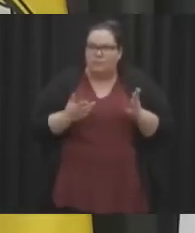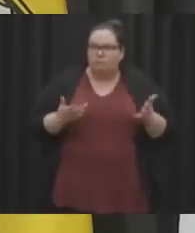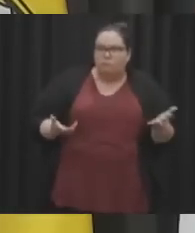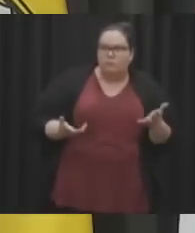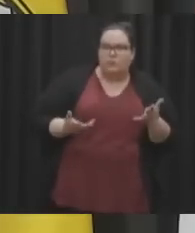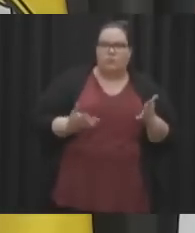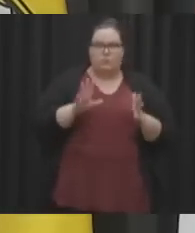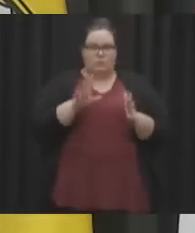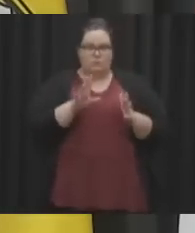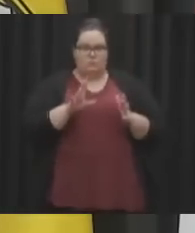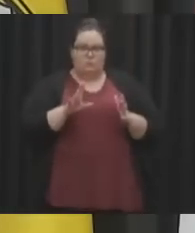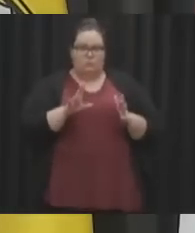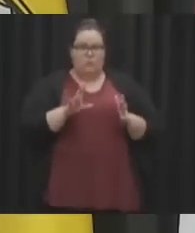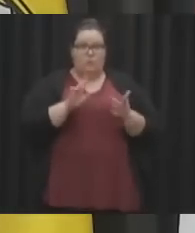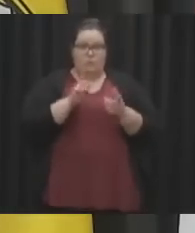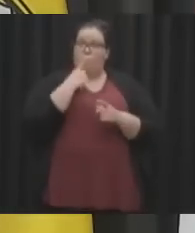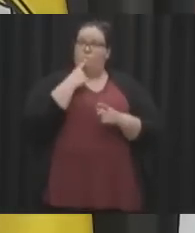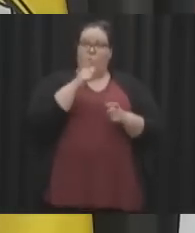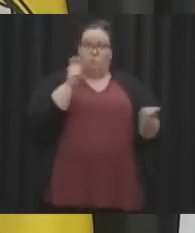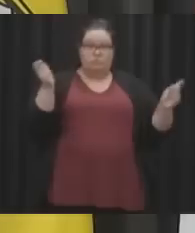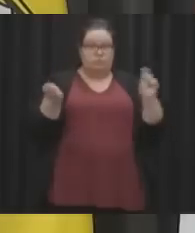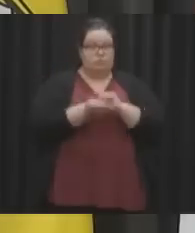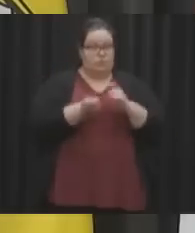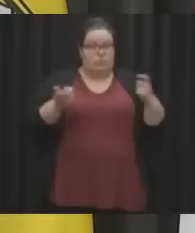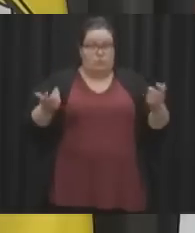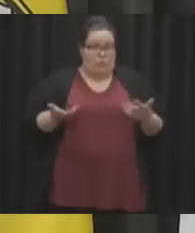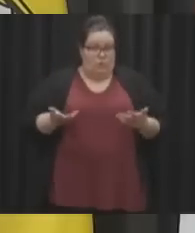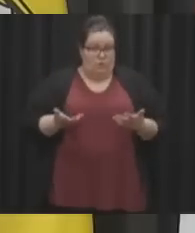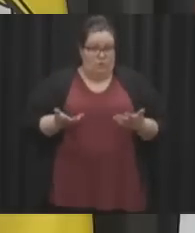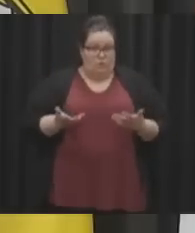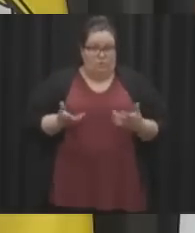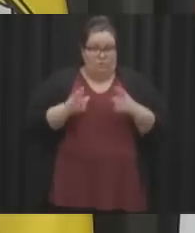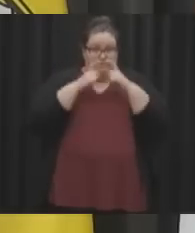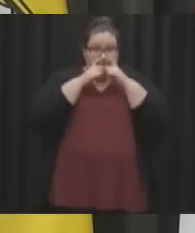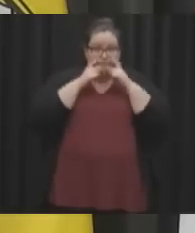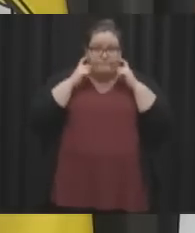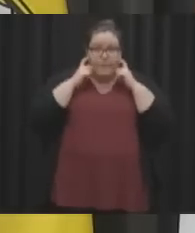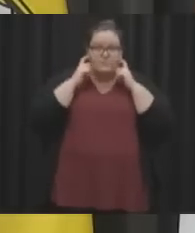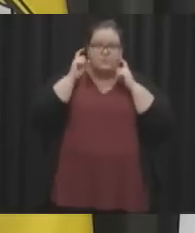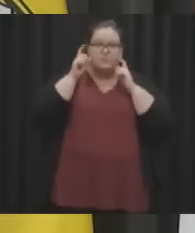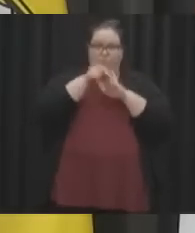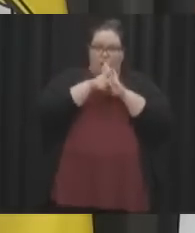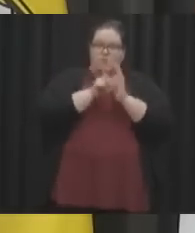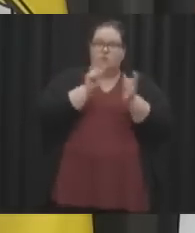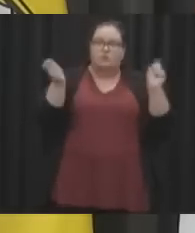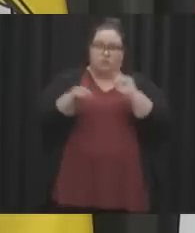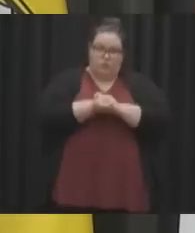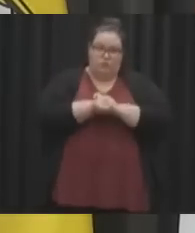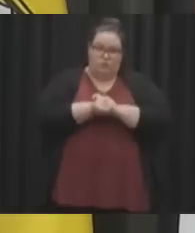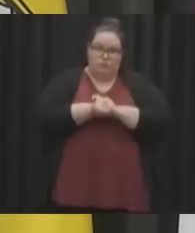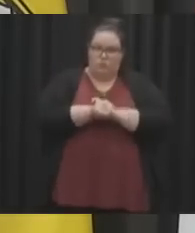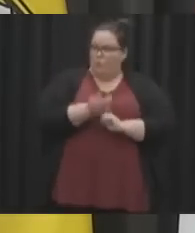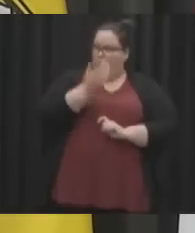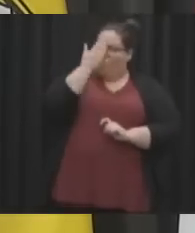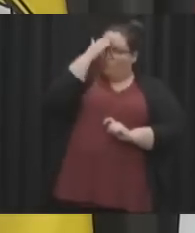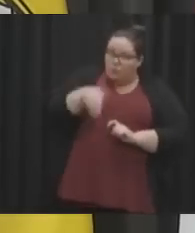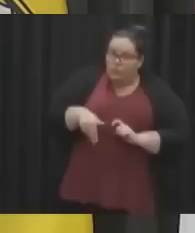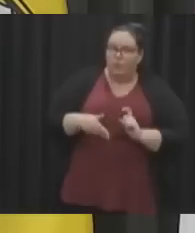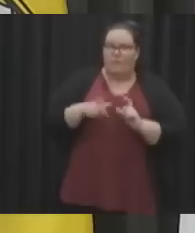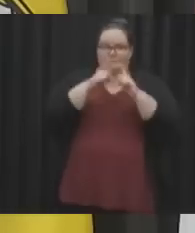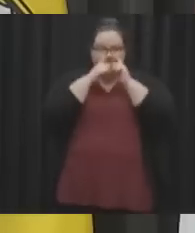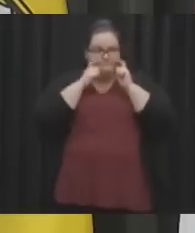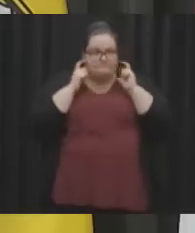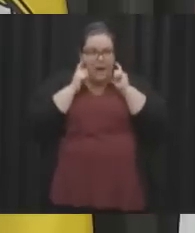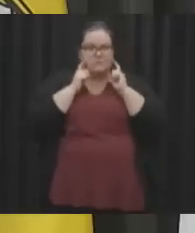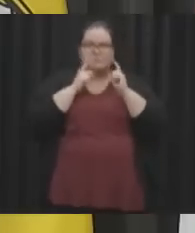phase, there's going to be a change in mask policy for everyone in the public school system. They're going to be required to wear masks whenever